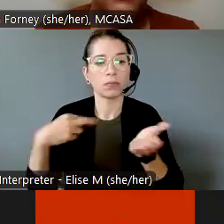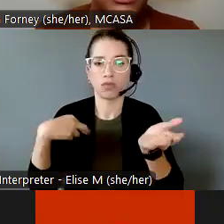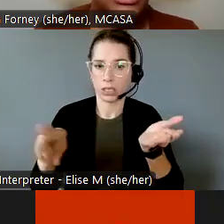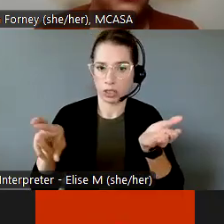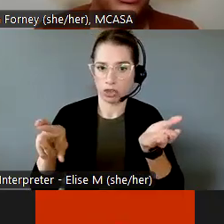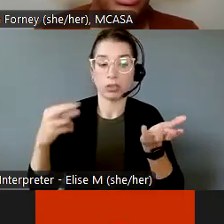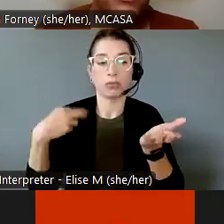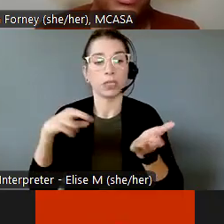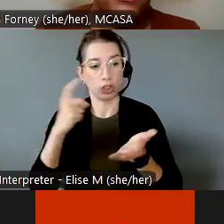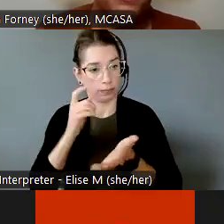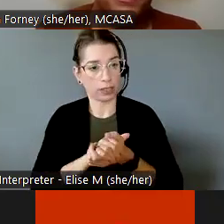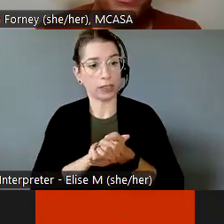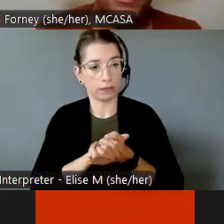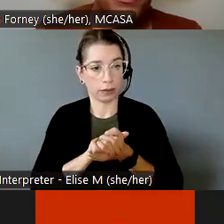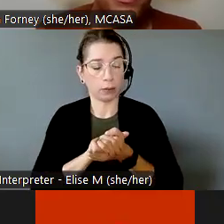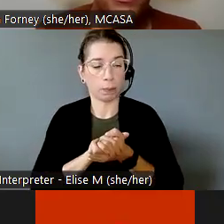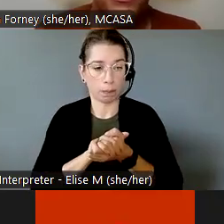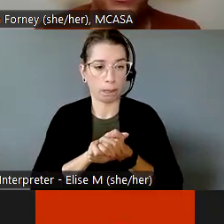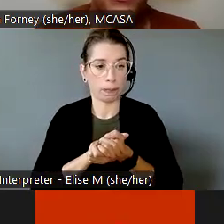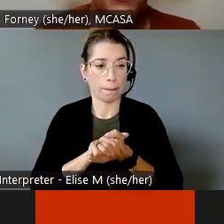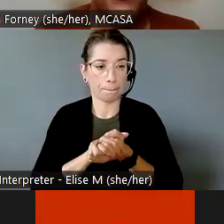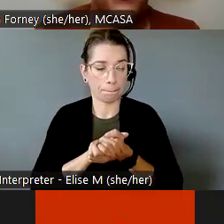religion, religious beliefs,